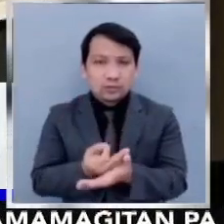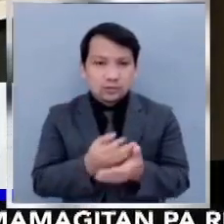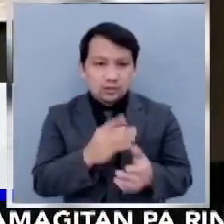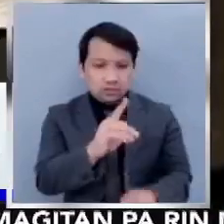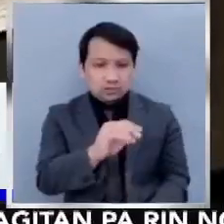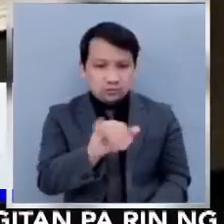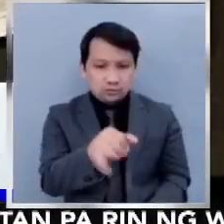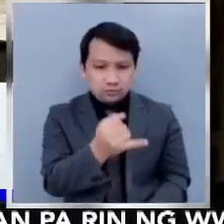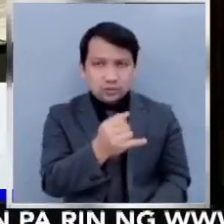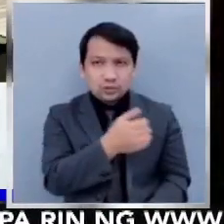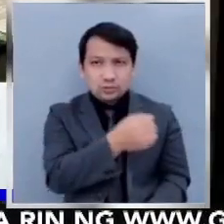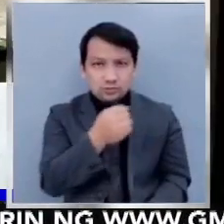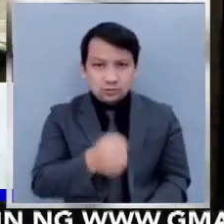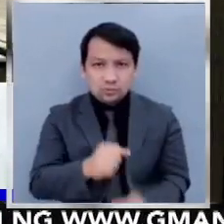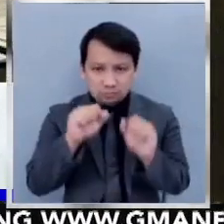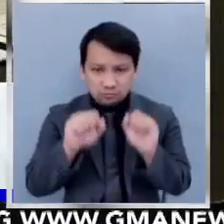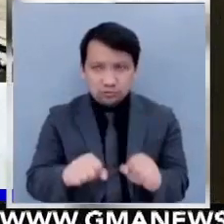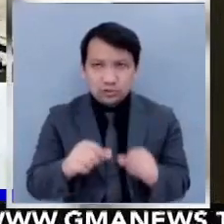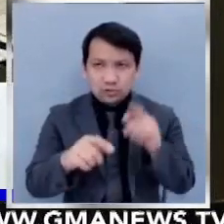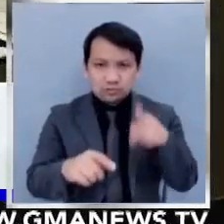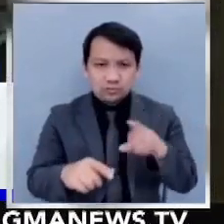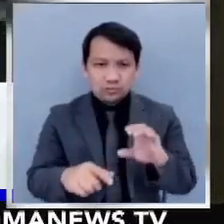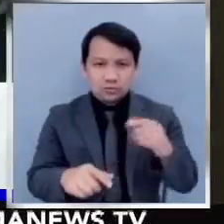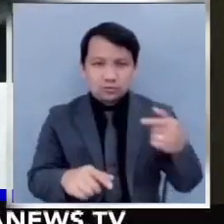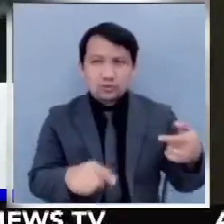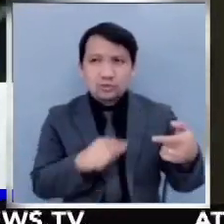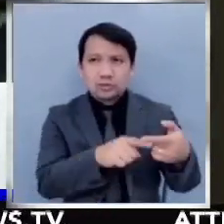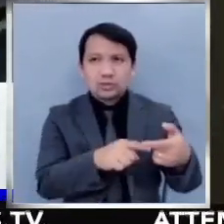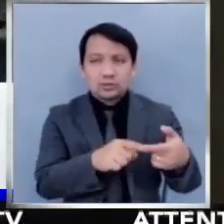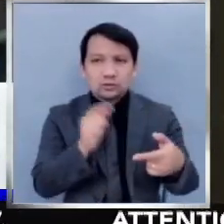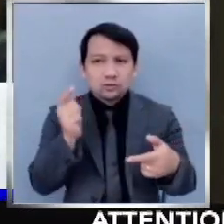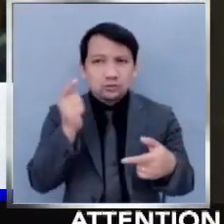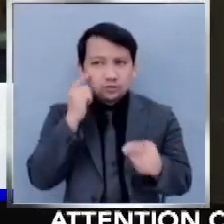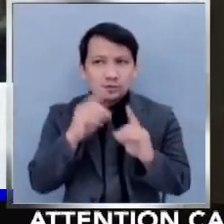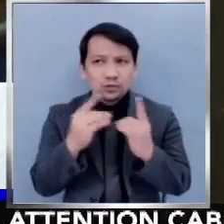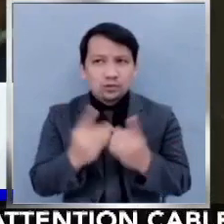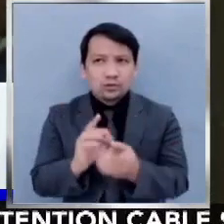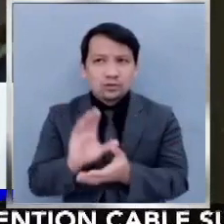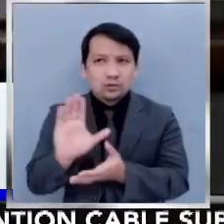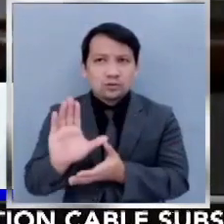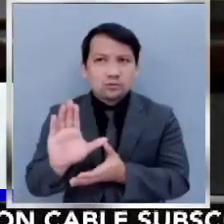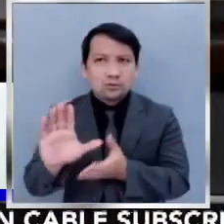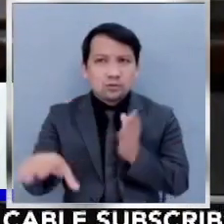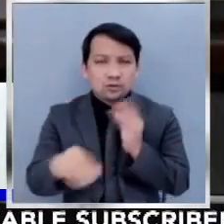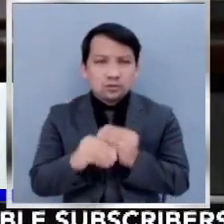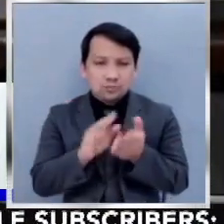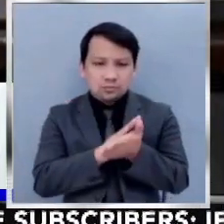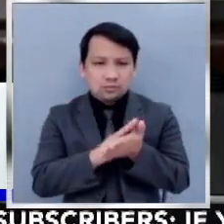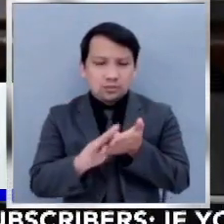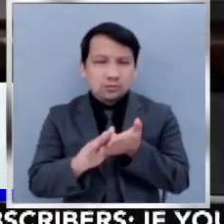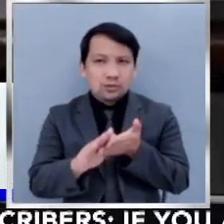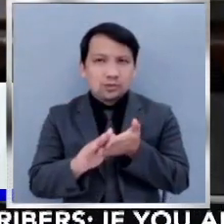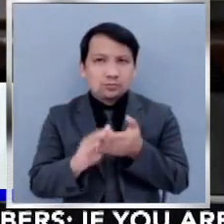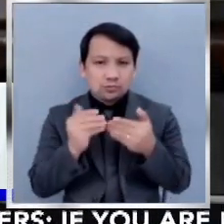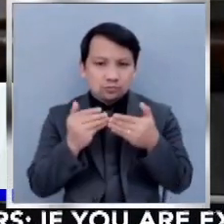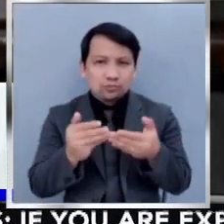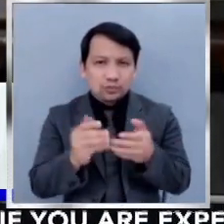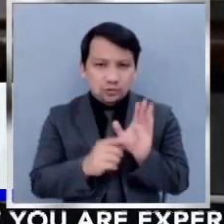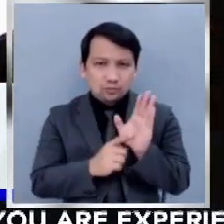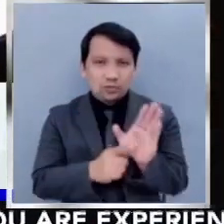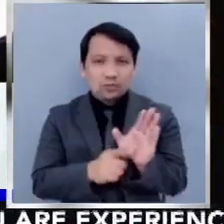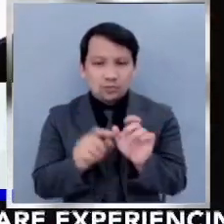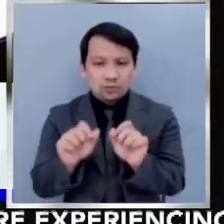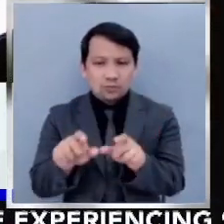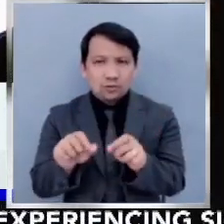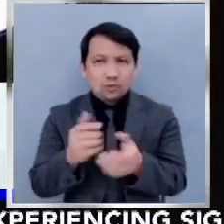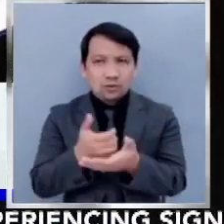sa PCGG, hindi man perpekto ang ahensya, ginagawa raw nilang lahat para malinis ito. Patuloy rin daw sila sa pagbebenta ng mga assets